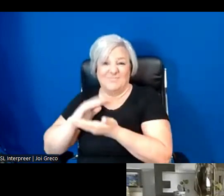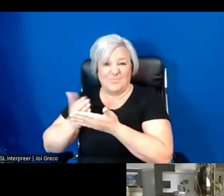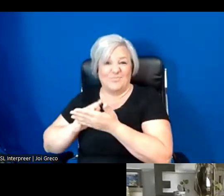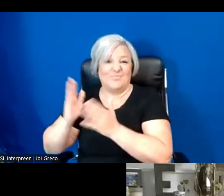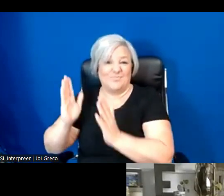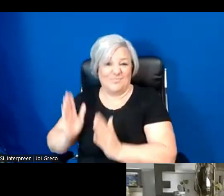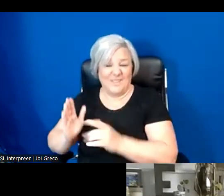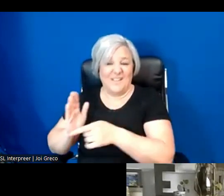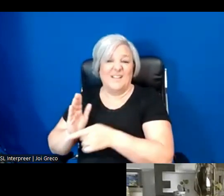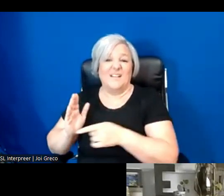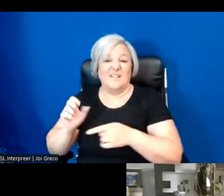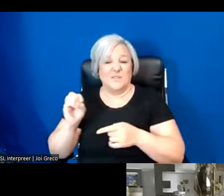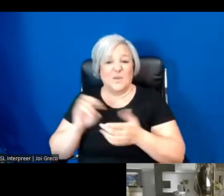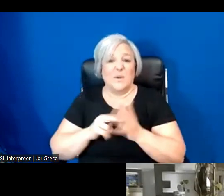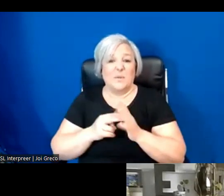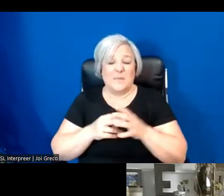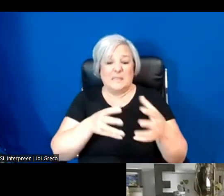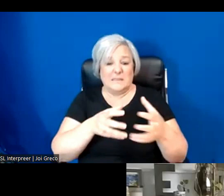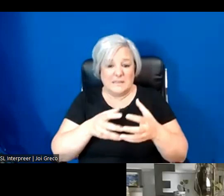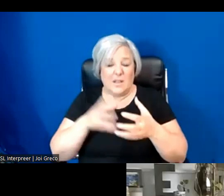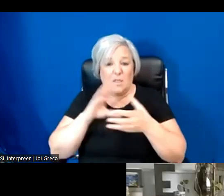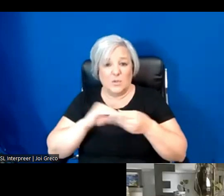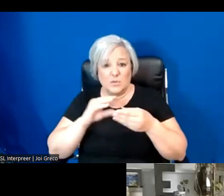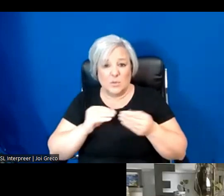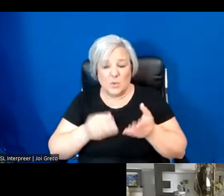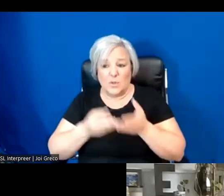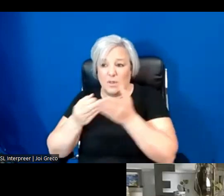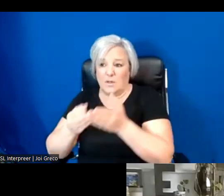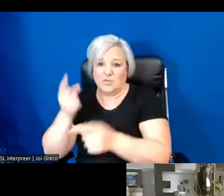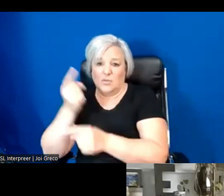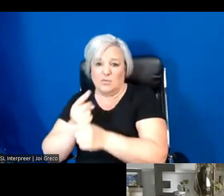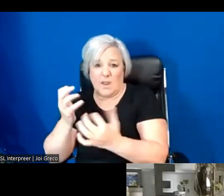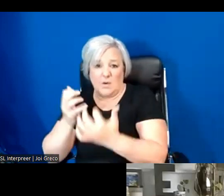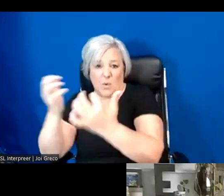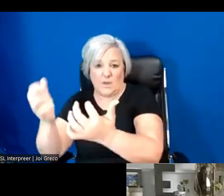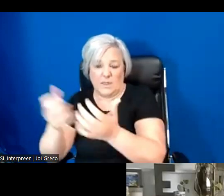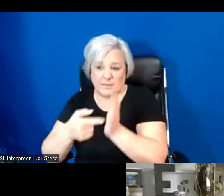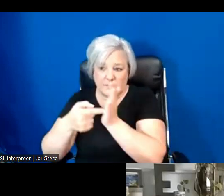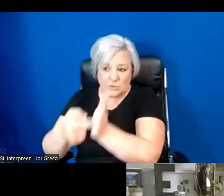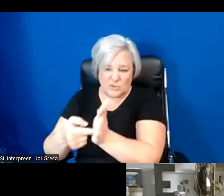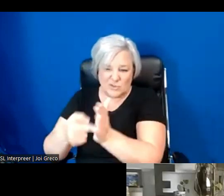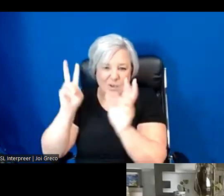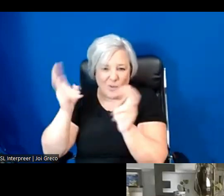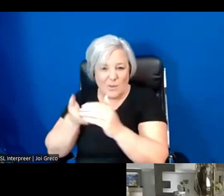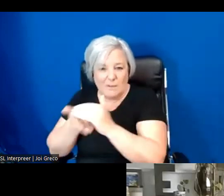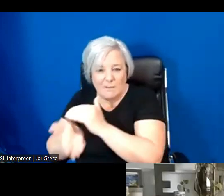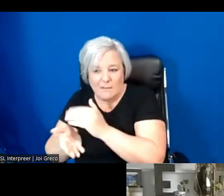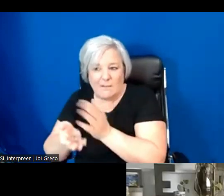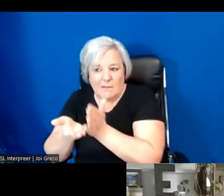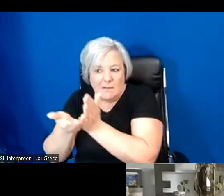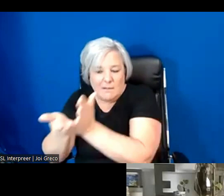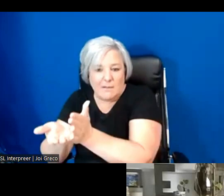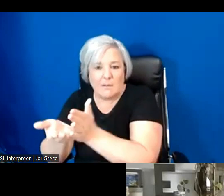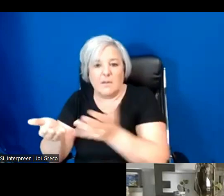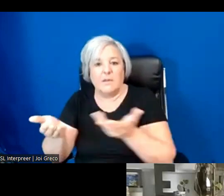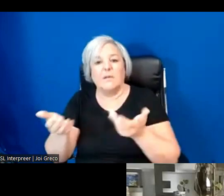packaging that data, those stories to the specific audience. And you know what? It's ongoing. It's not